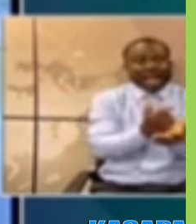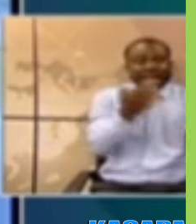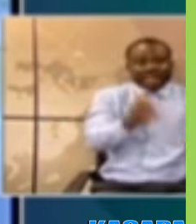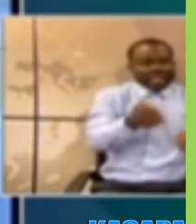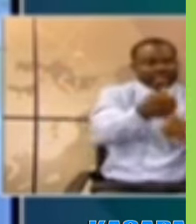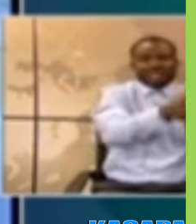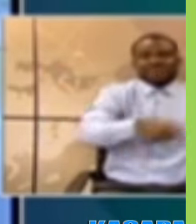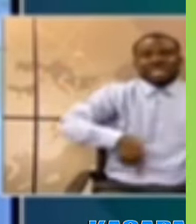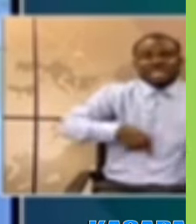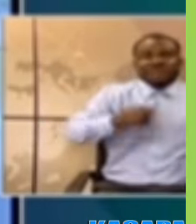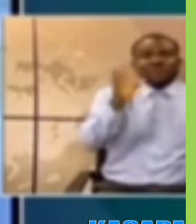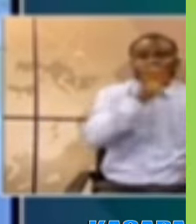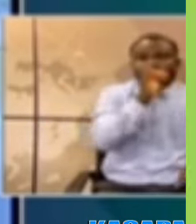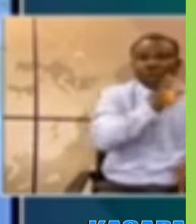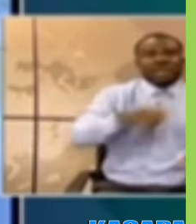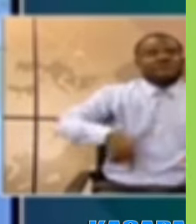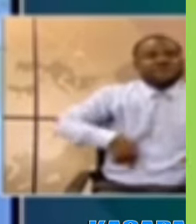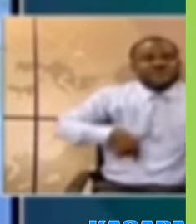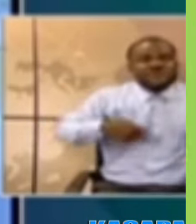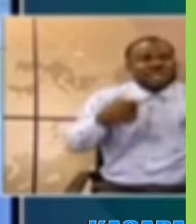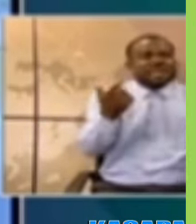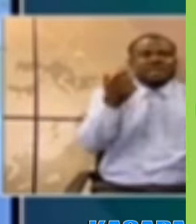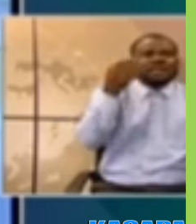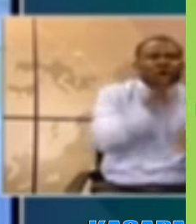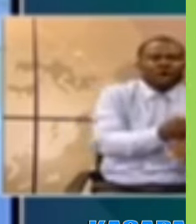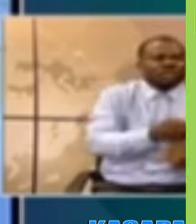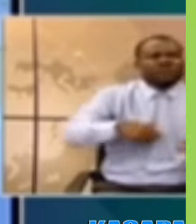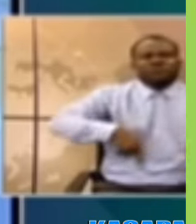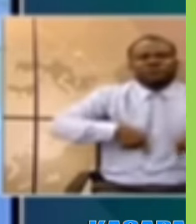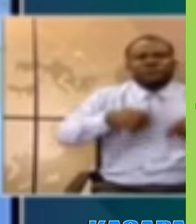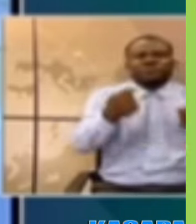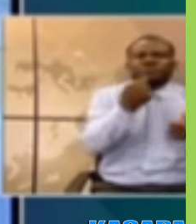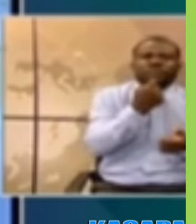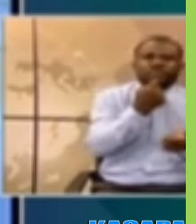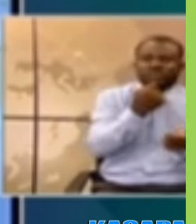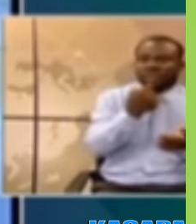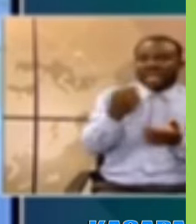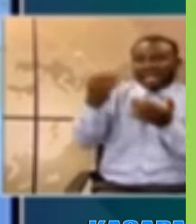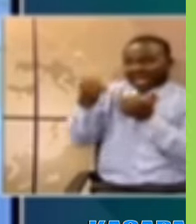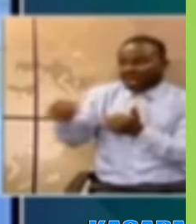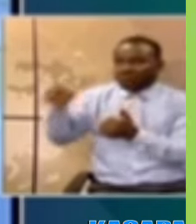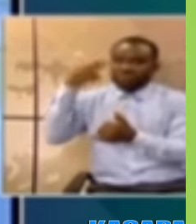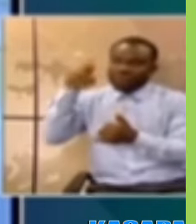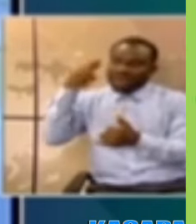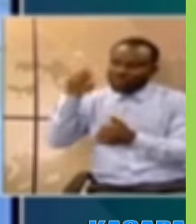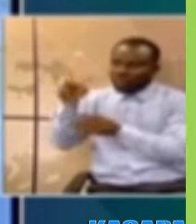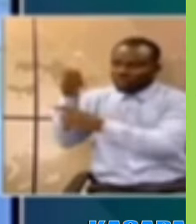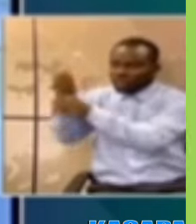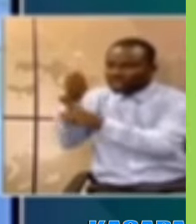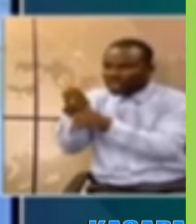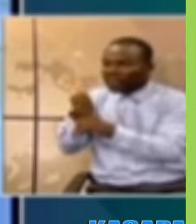you know. Who is your friend for your propaganda? Ogurudu. Really? If you know what is good for you, change your